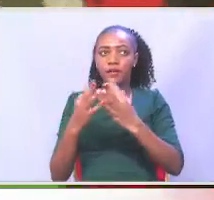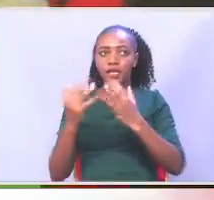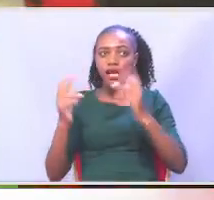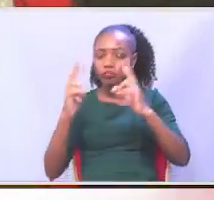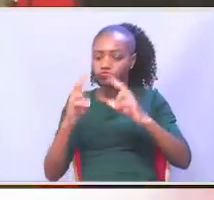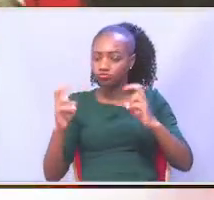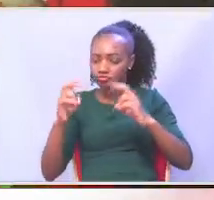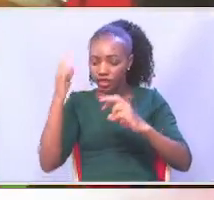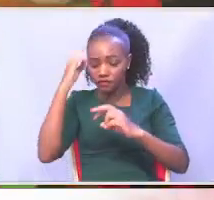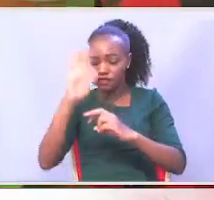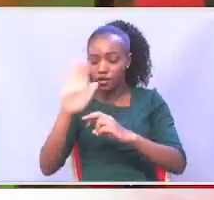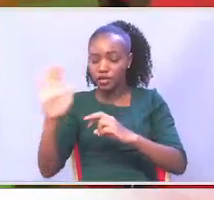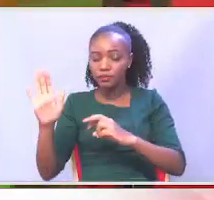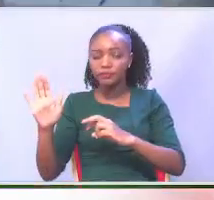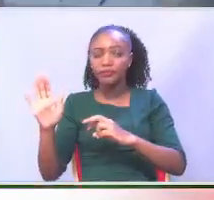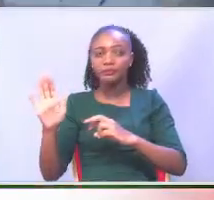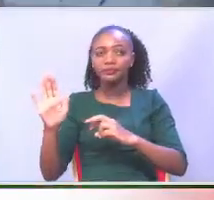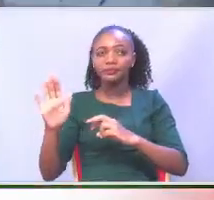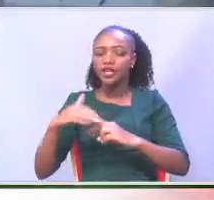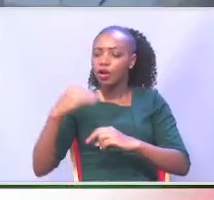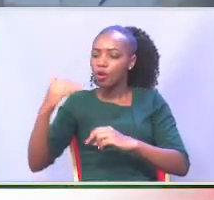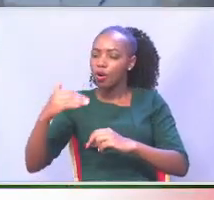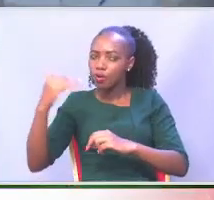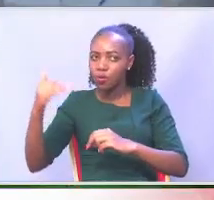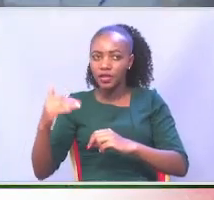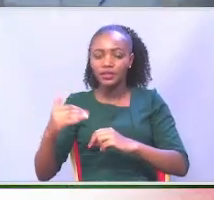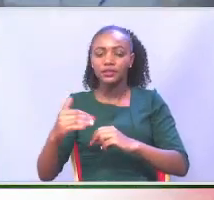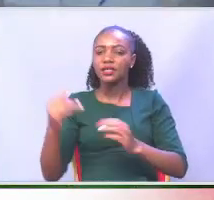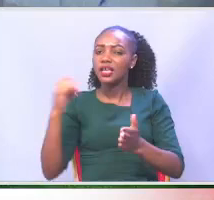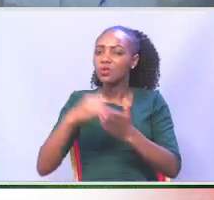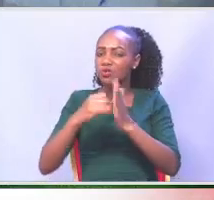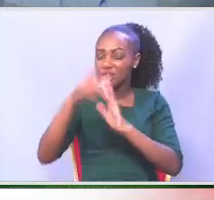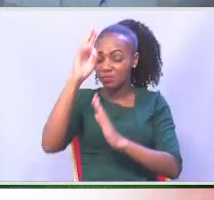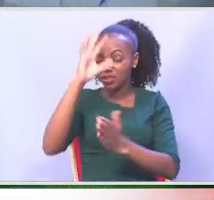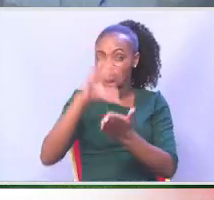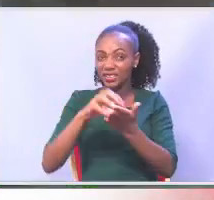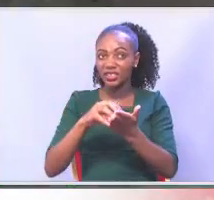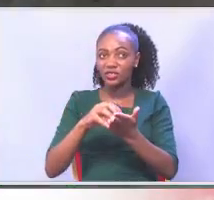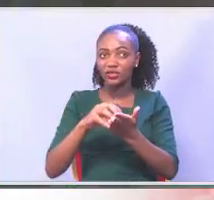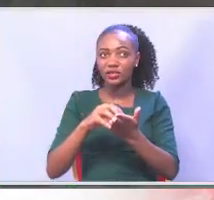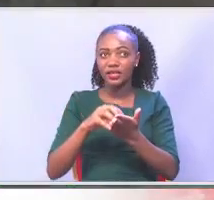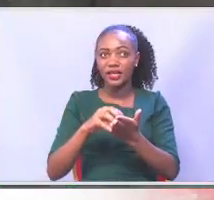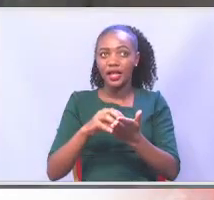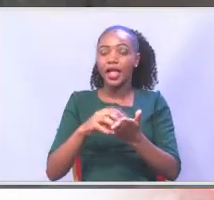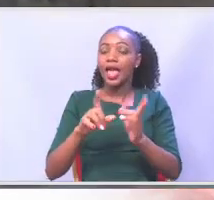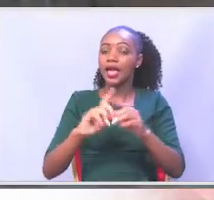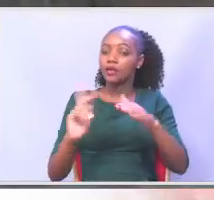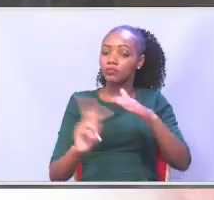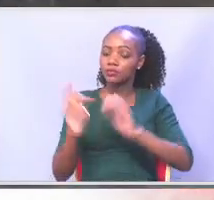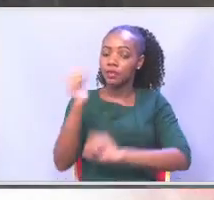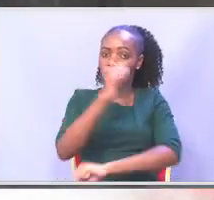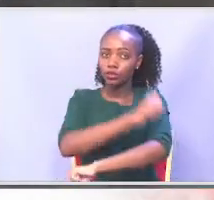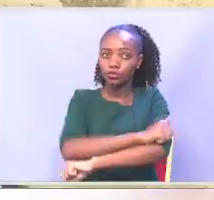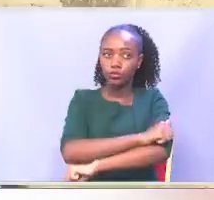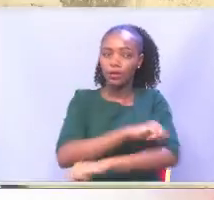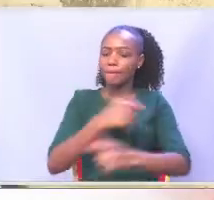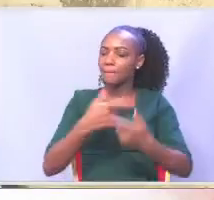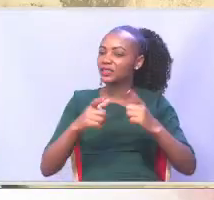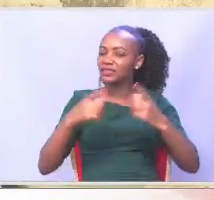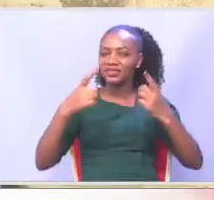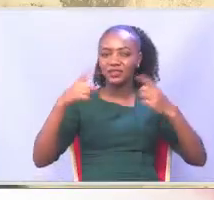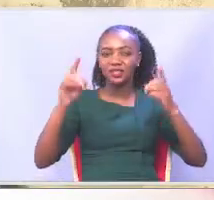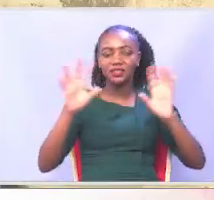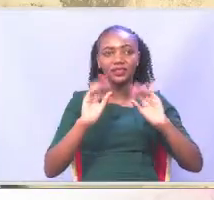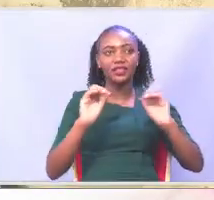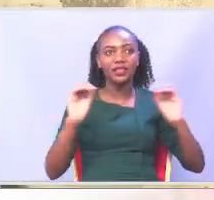looking for him, reporting the matter both at London Police Station and Ilmashiriani Primary School to no success.